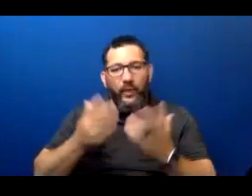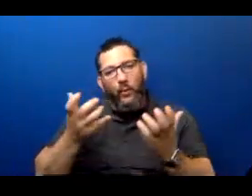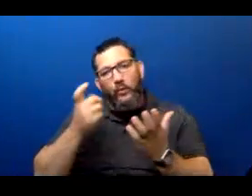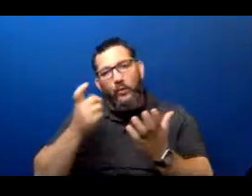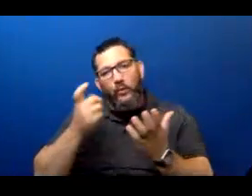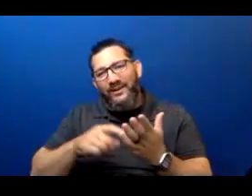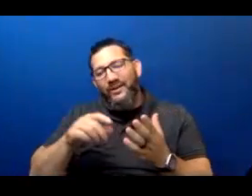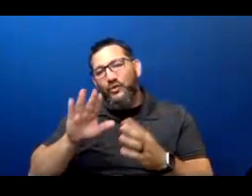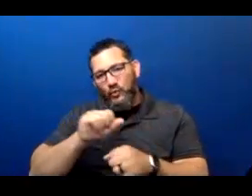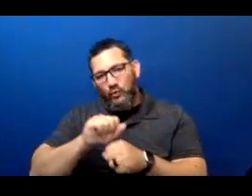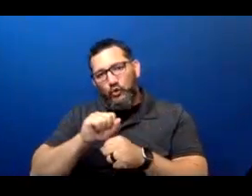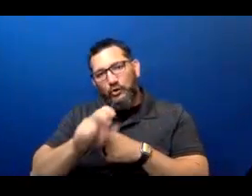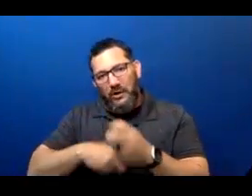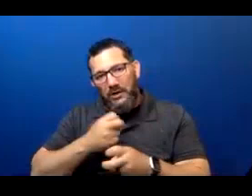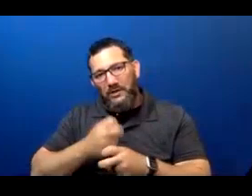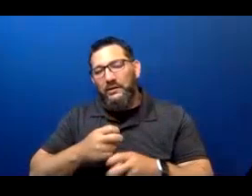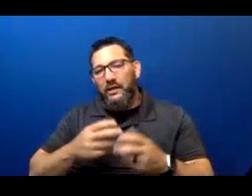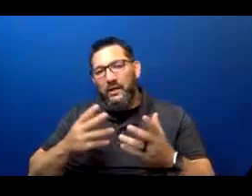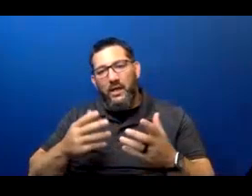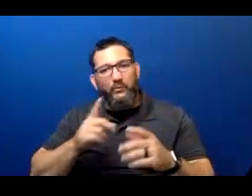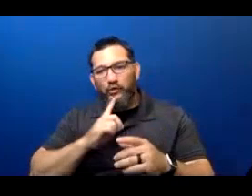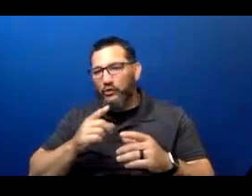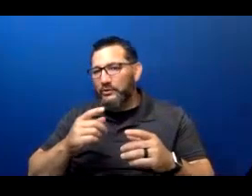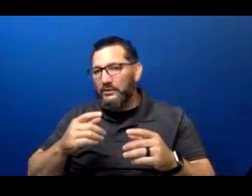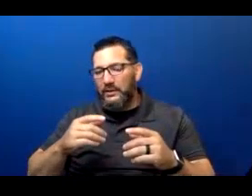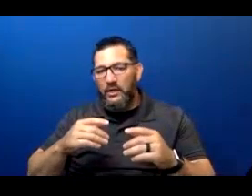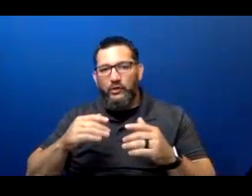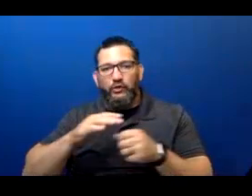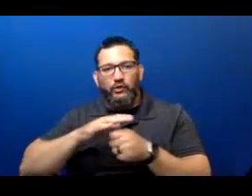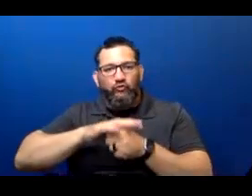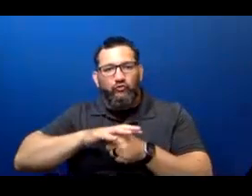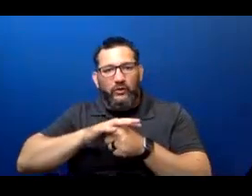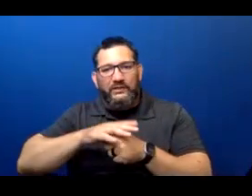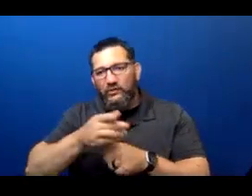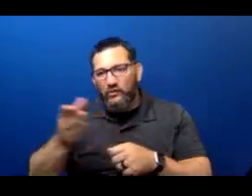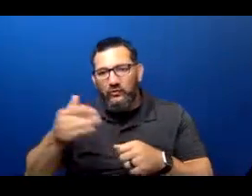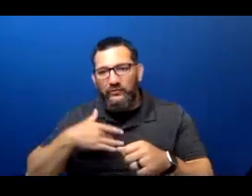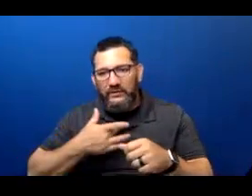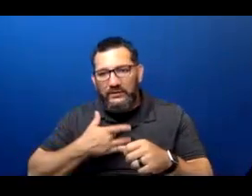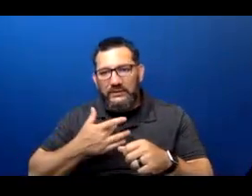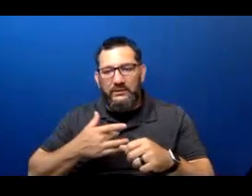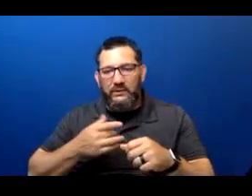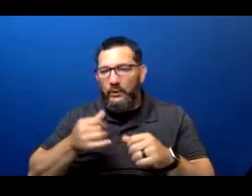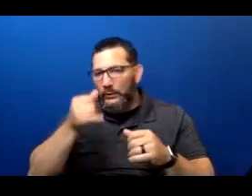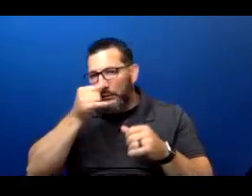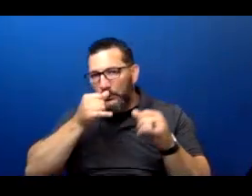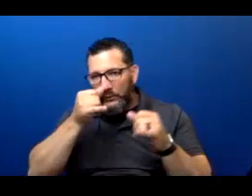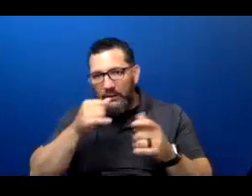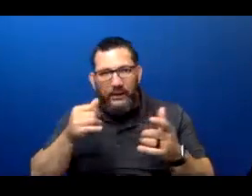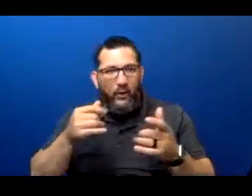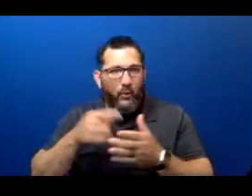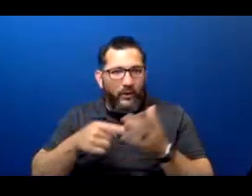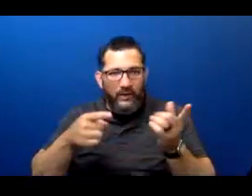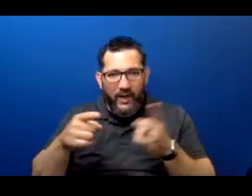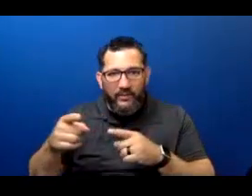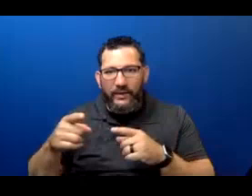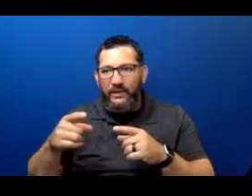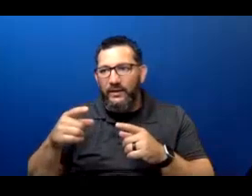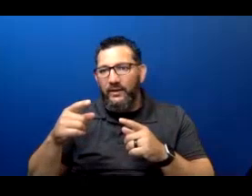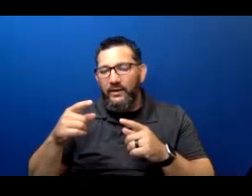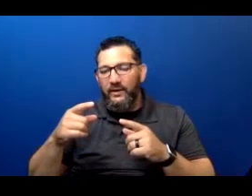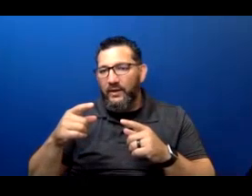hard work that goes on behind that. And I'm sure the level of stress that we all feel at this time of, some of the things happening on the larger